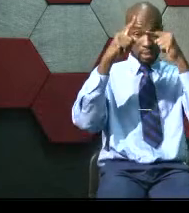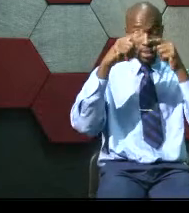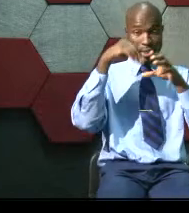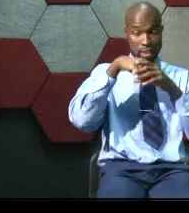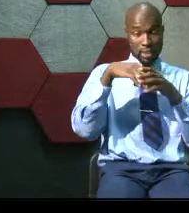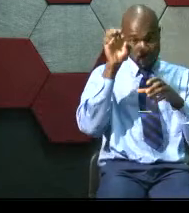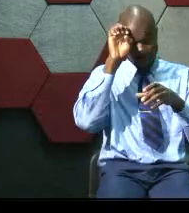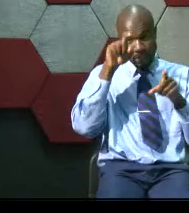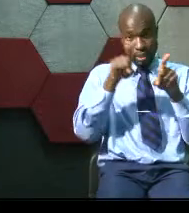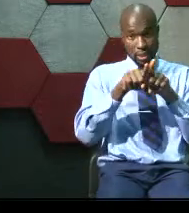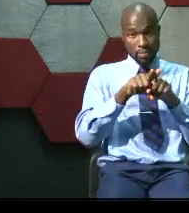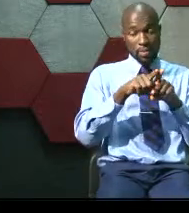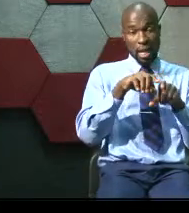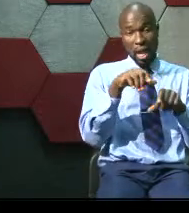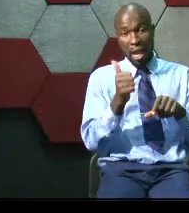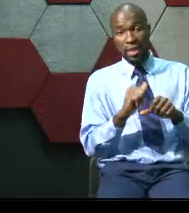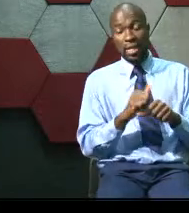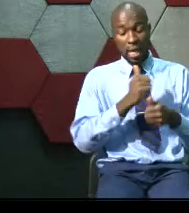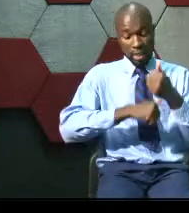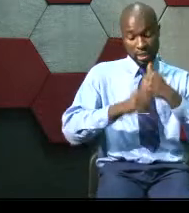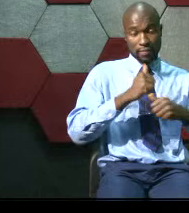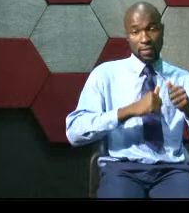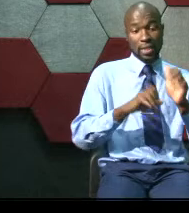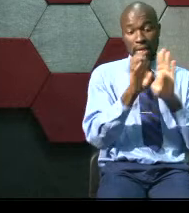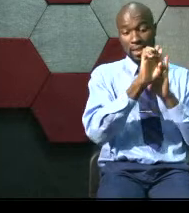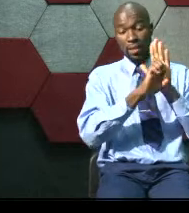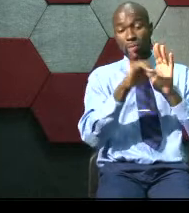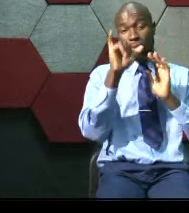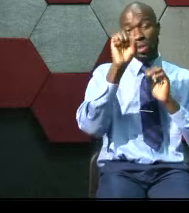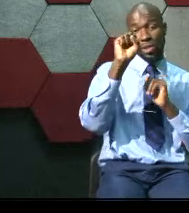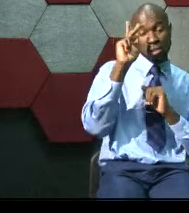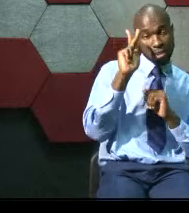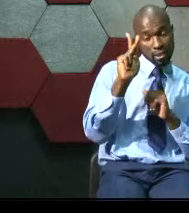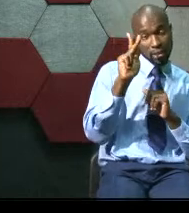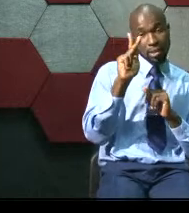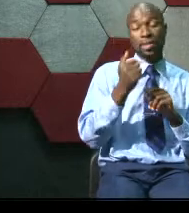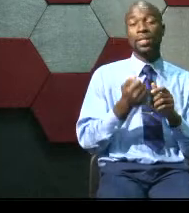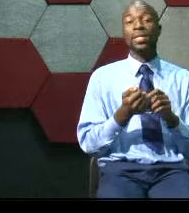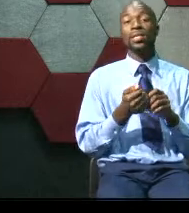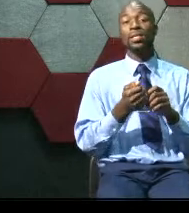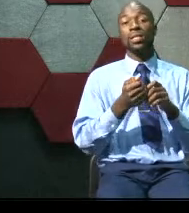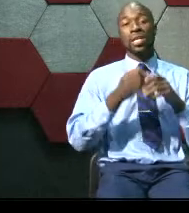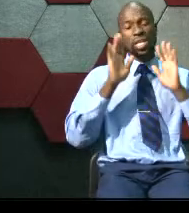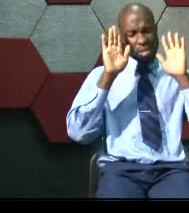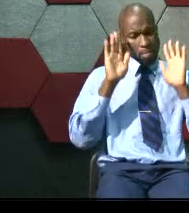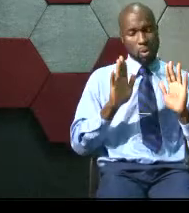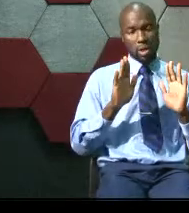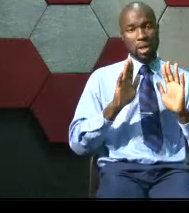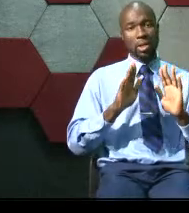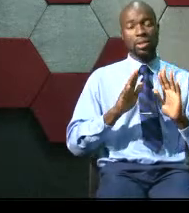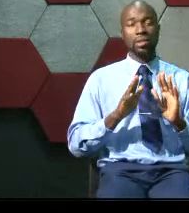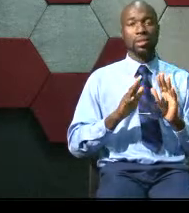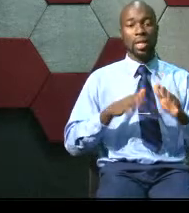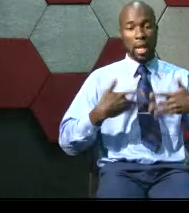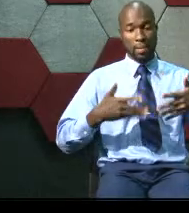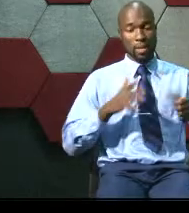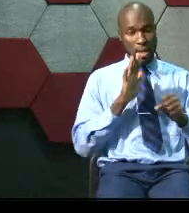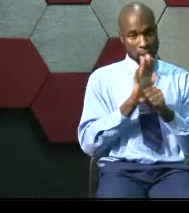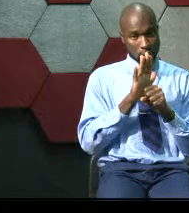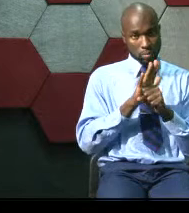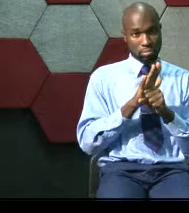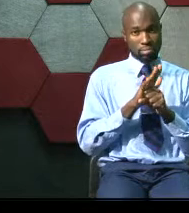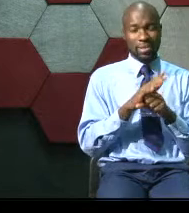and co-curricular activities such as YSK is incredible, to say the least.